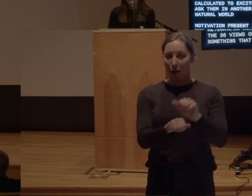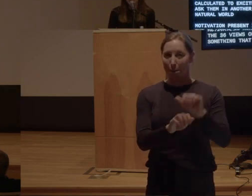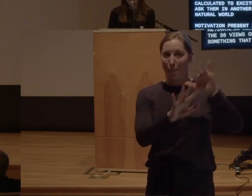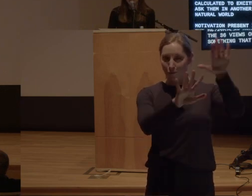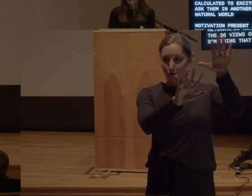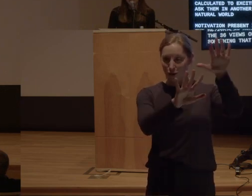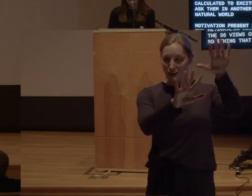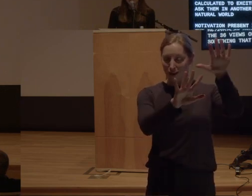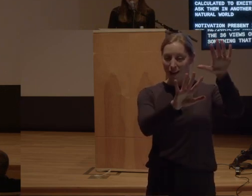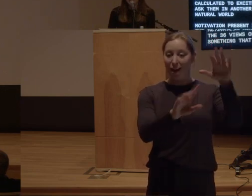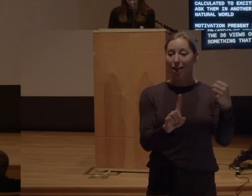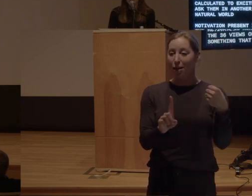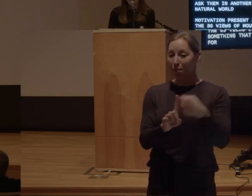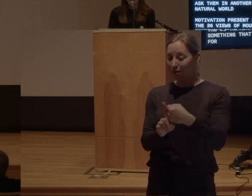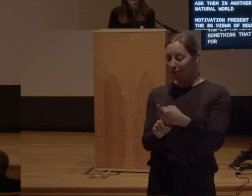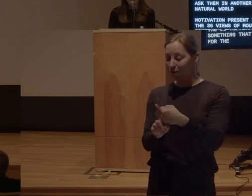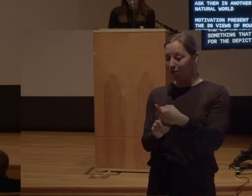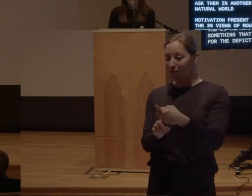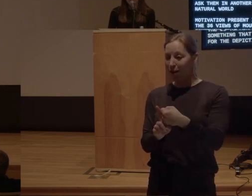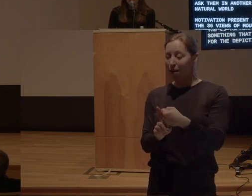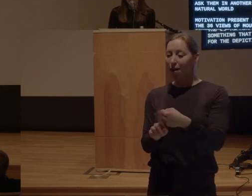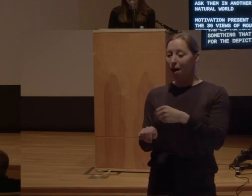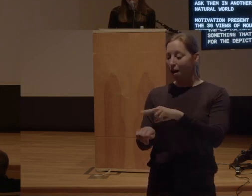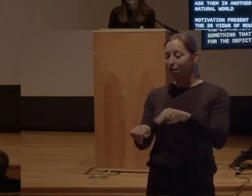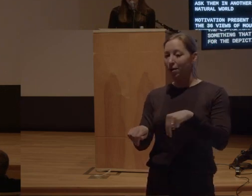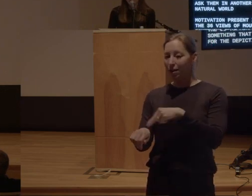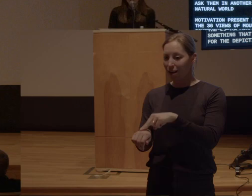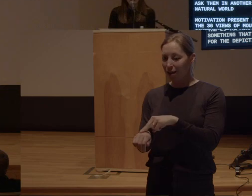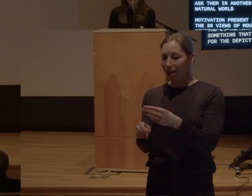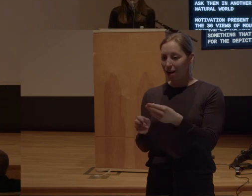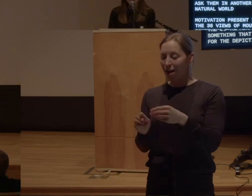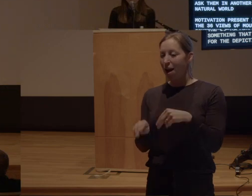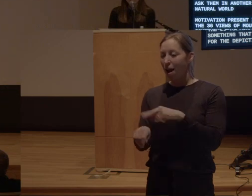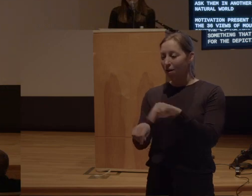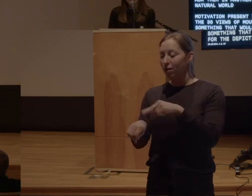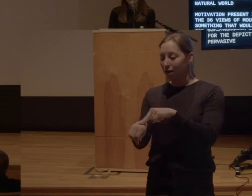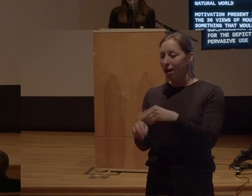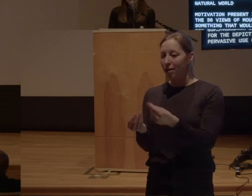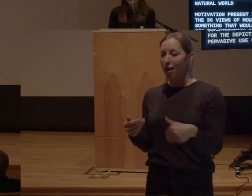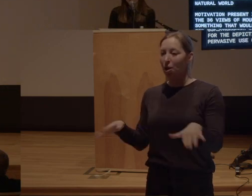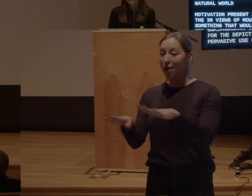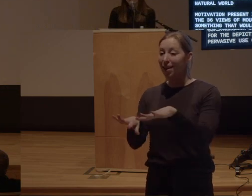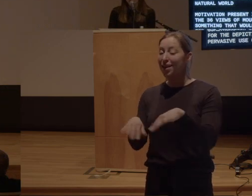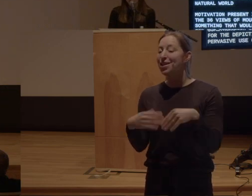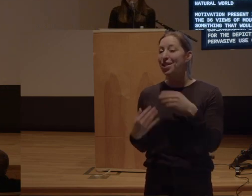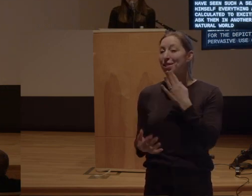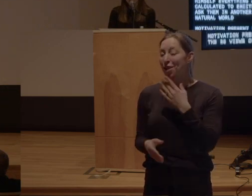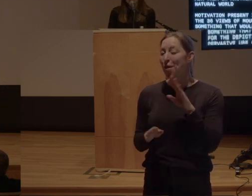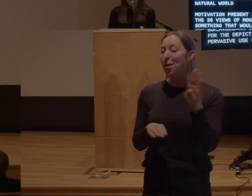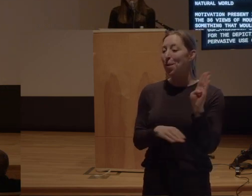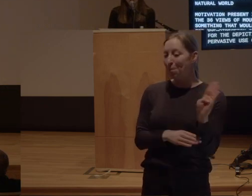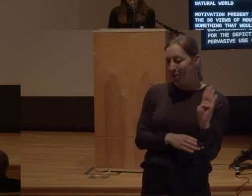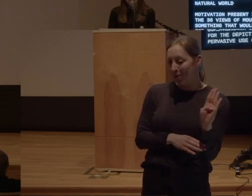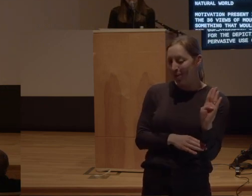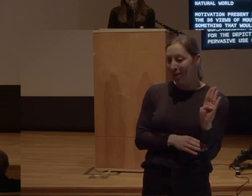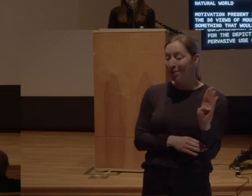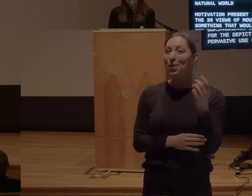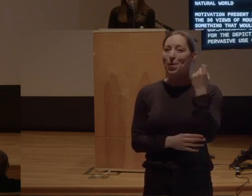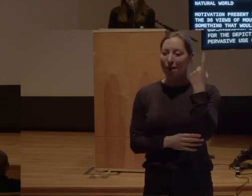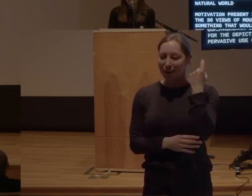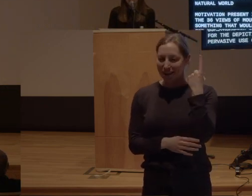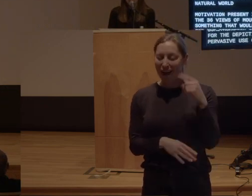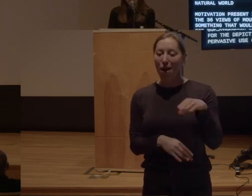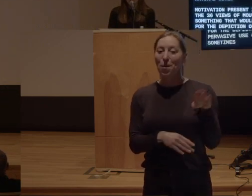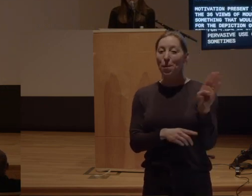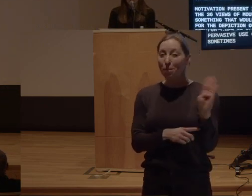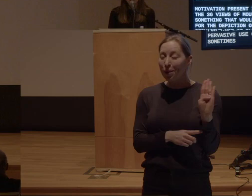major repercussions for the depiction of landscape, and that's the pervasive use of blue. Blue is the dominant and